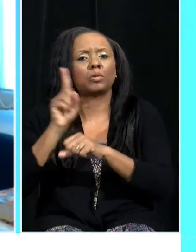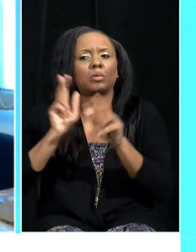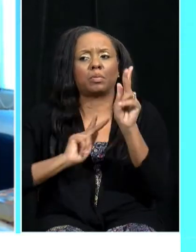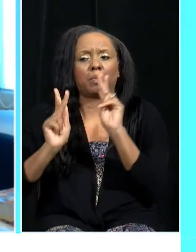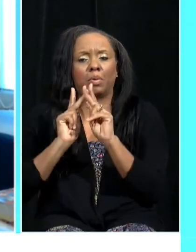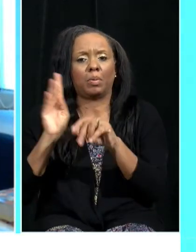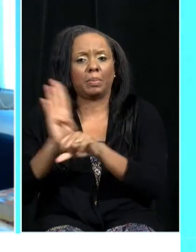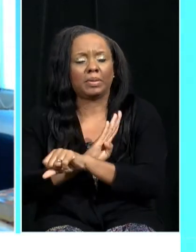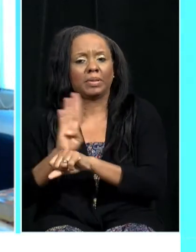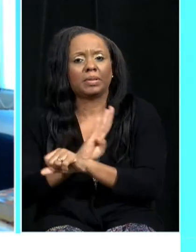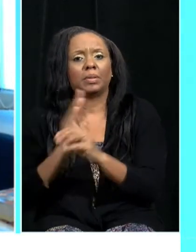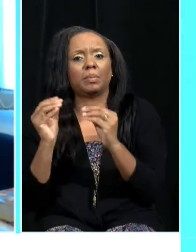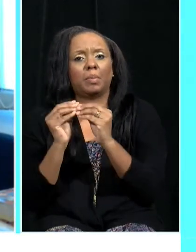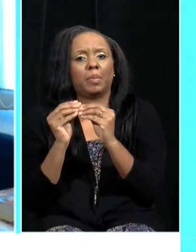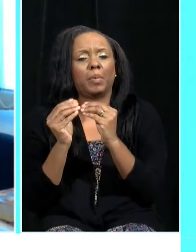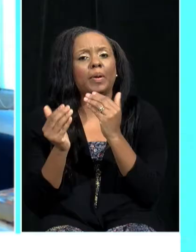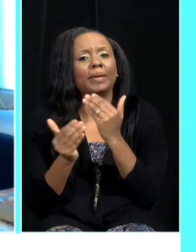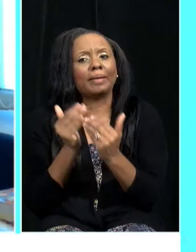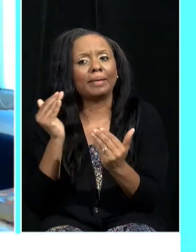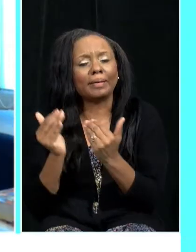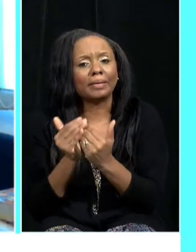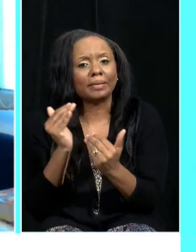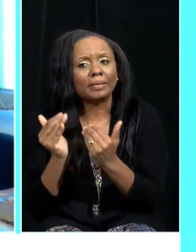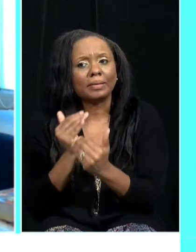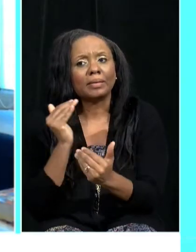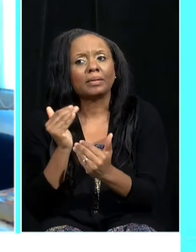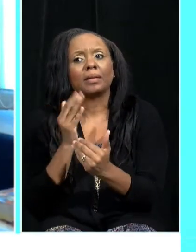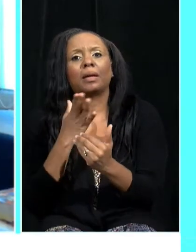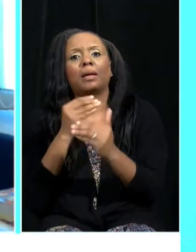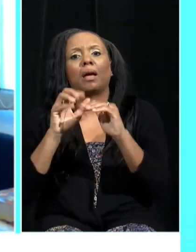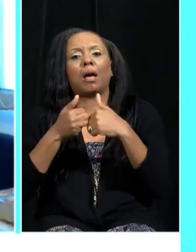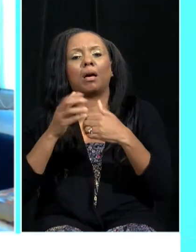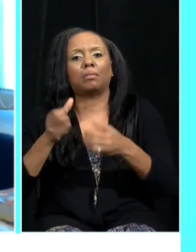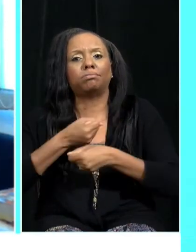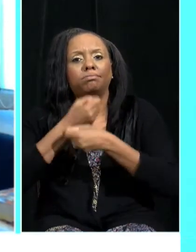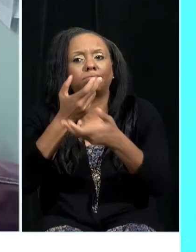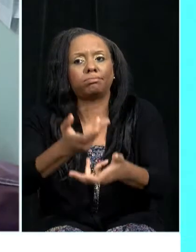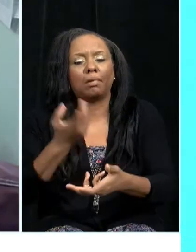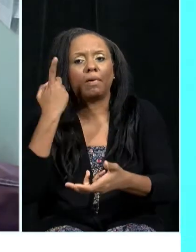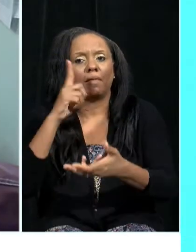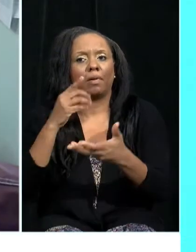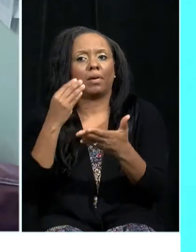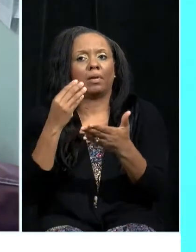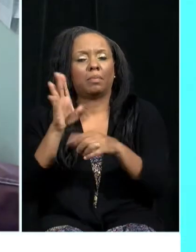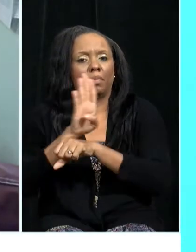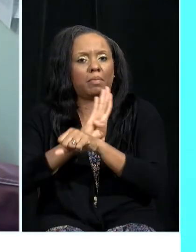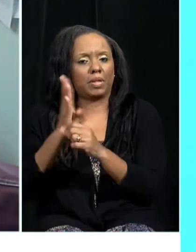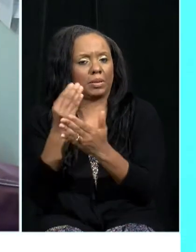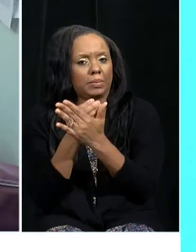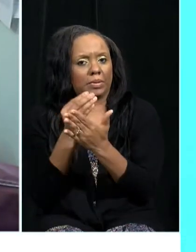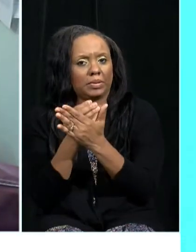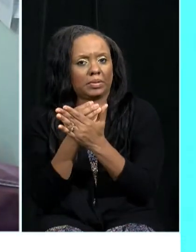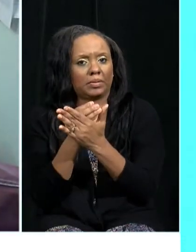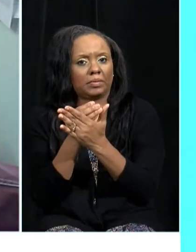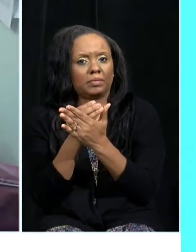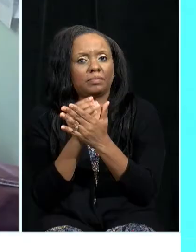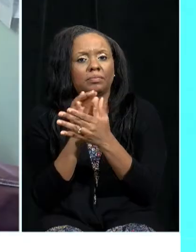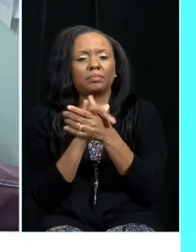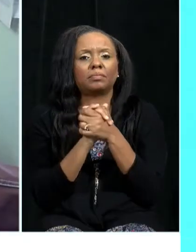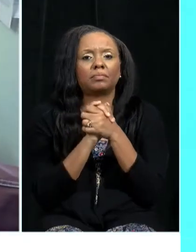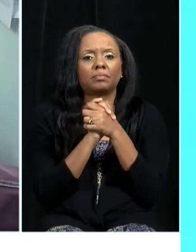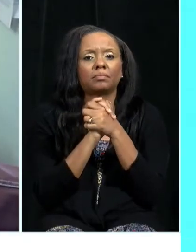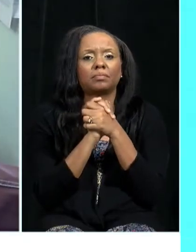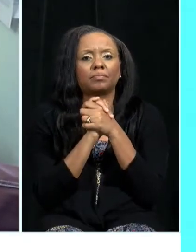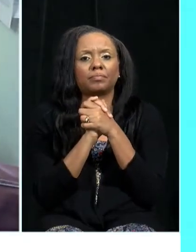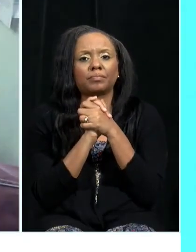greater efficiency spend to the country's public finances. Ultimately, we can't get around the